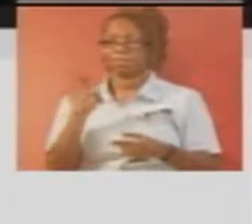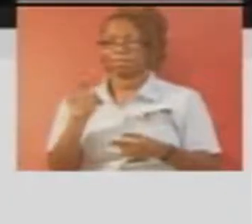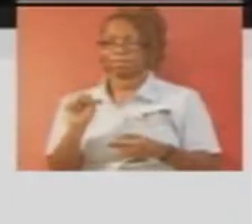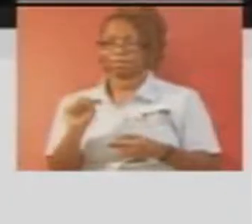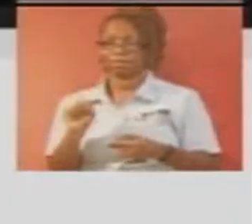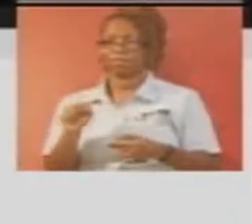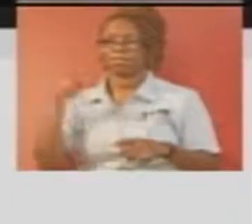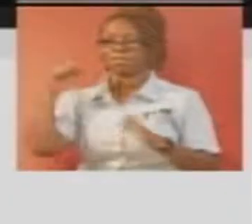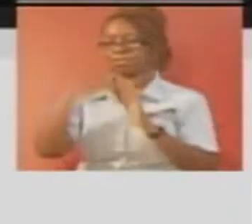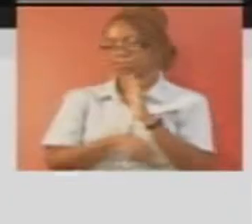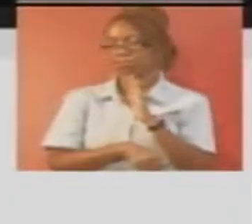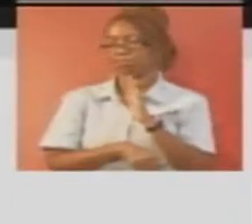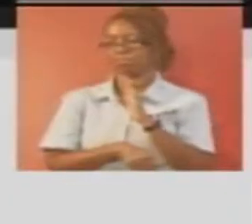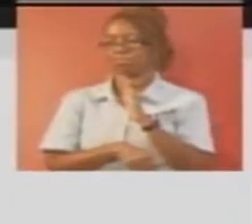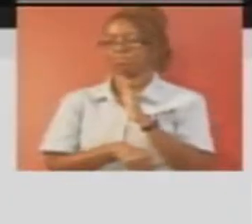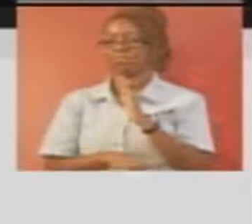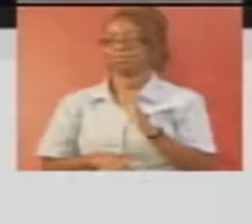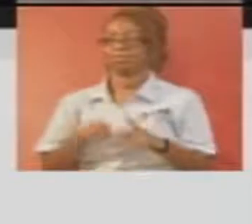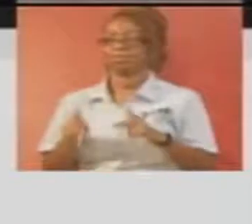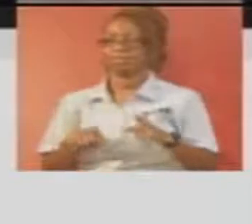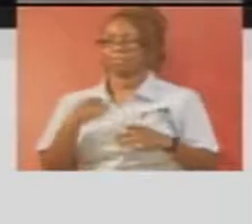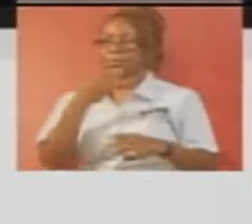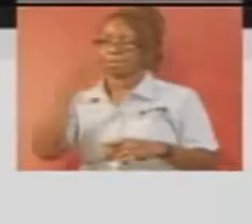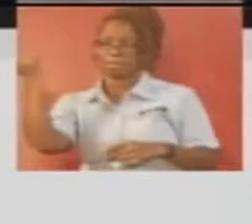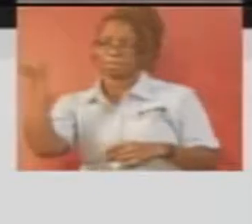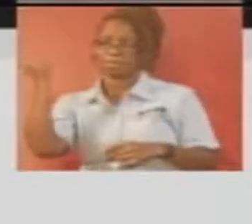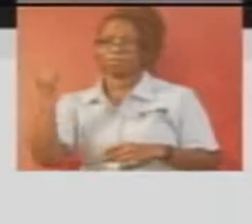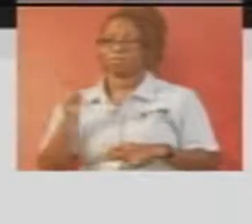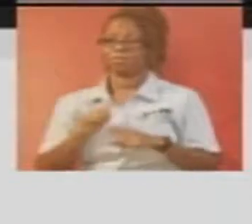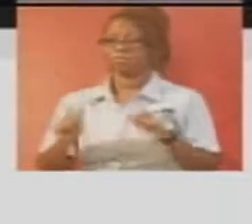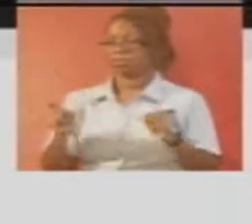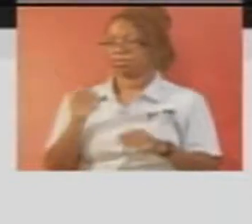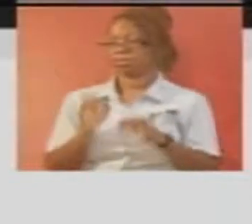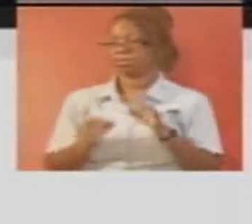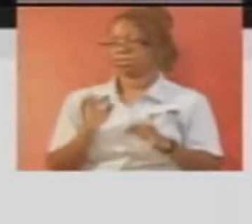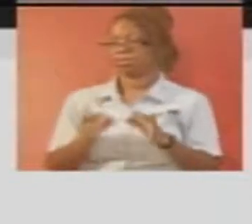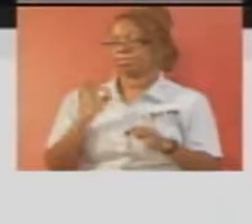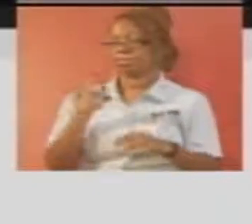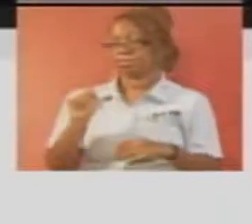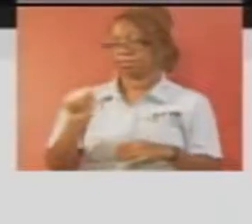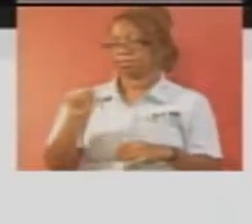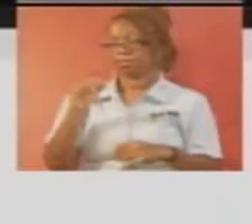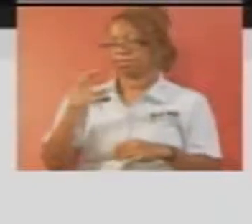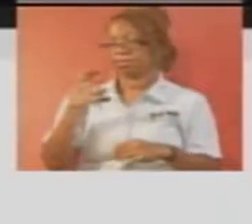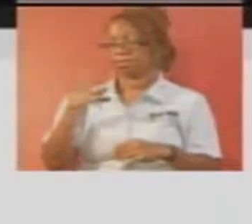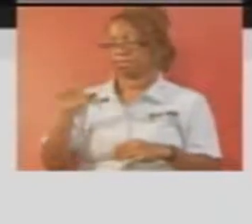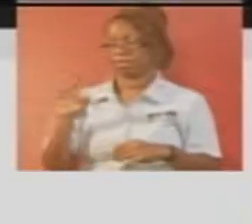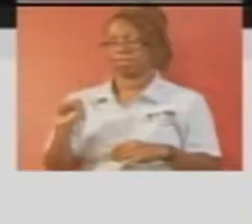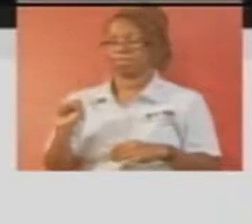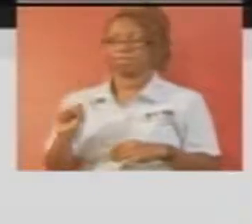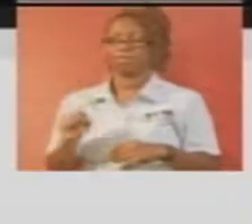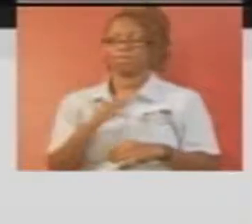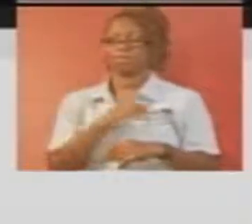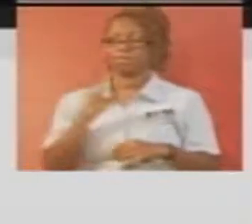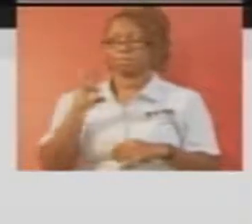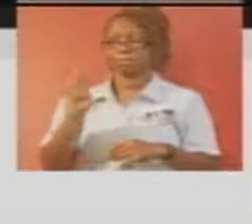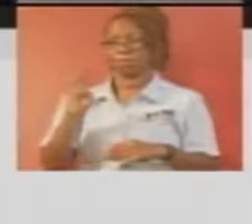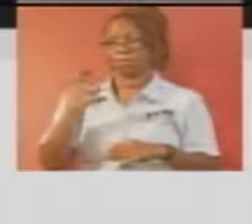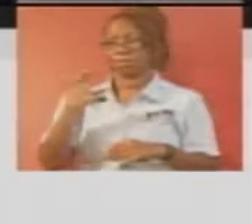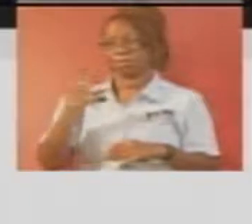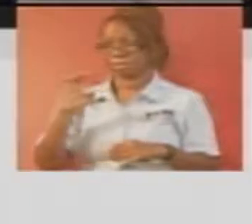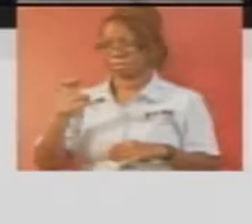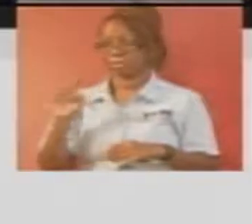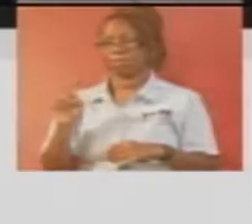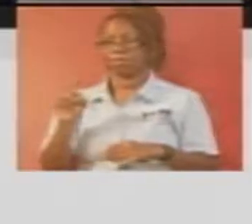system remembers viruses that it has seen before. So when it encounters them again, the immune system can go